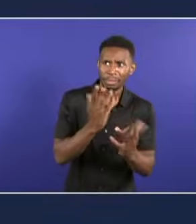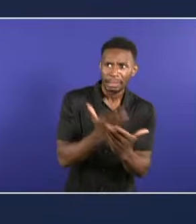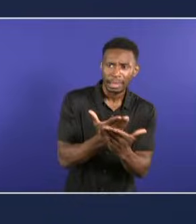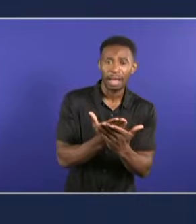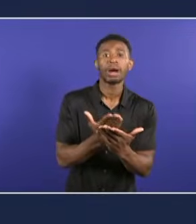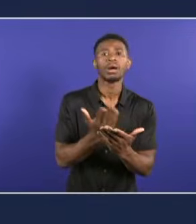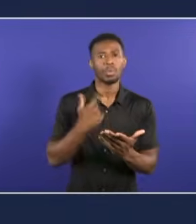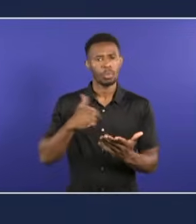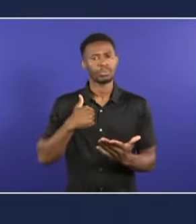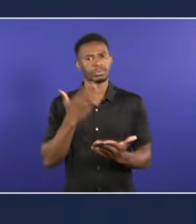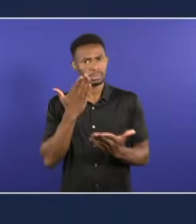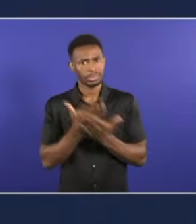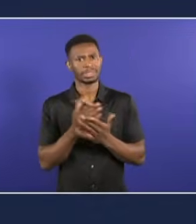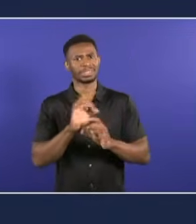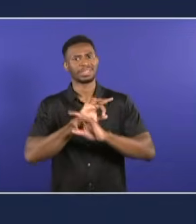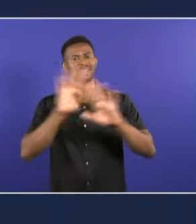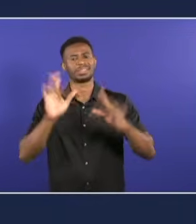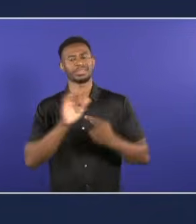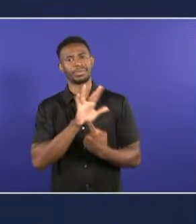that works,